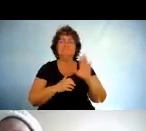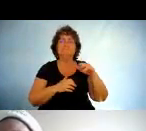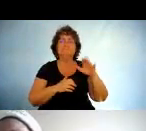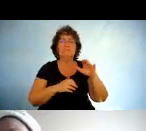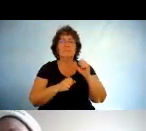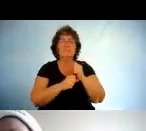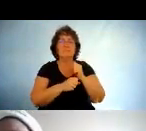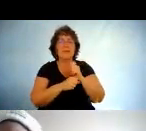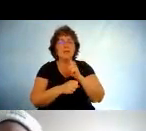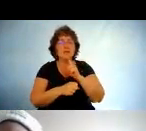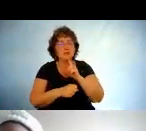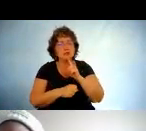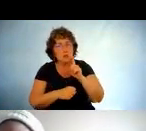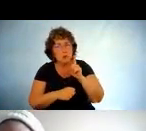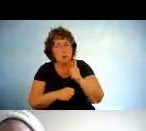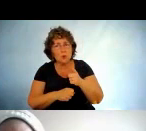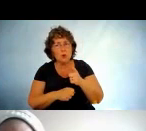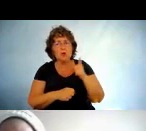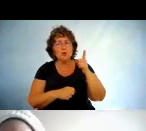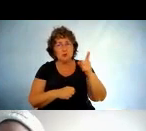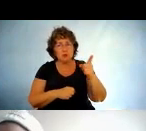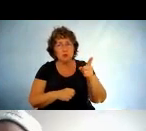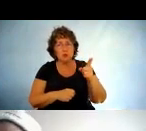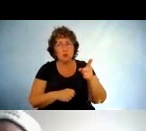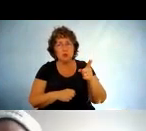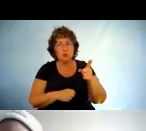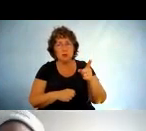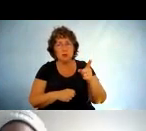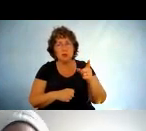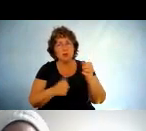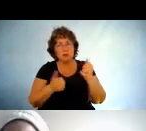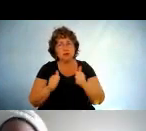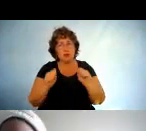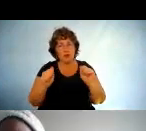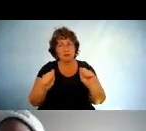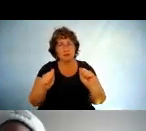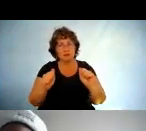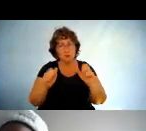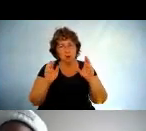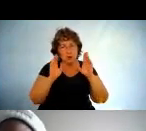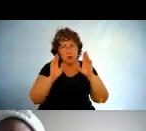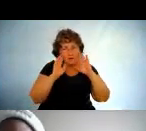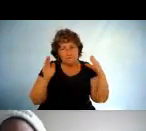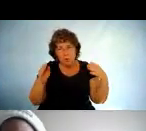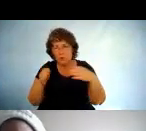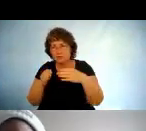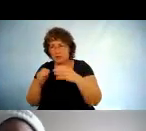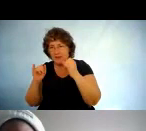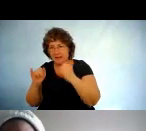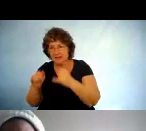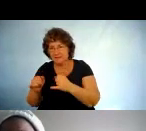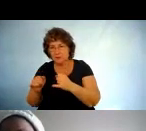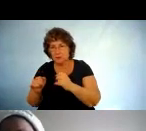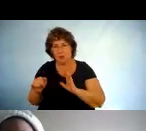that you're putting or you're trying to put the individual first, and make